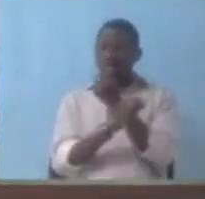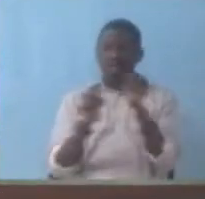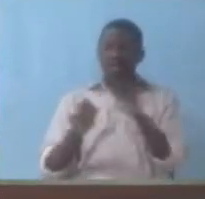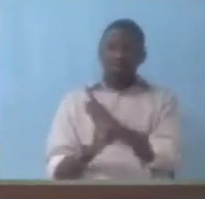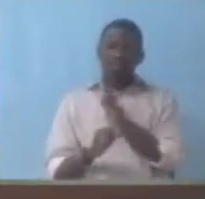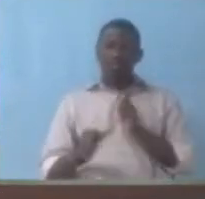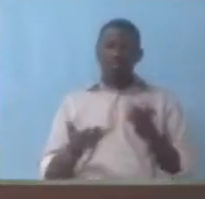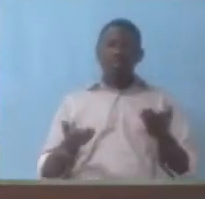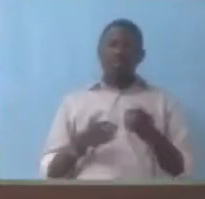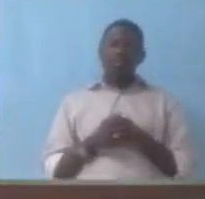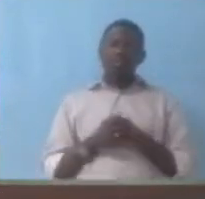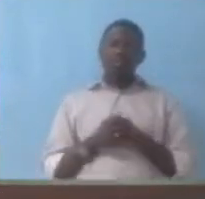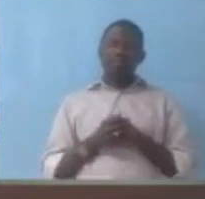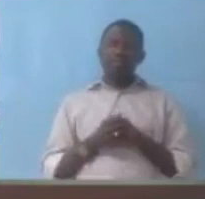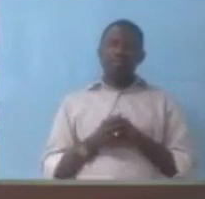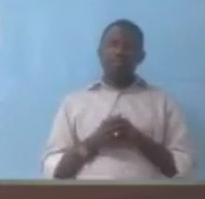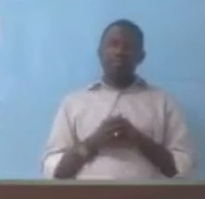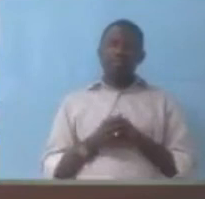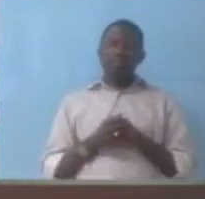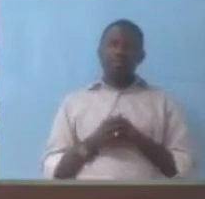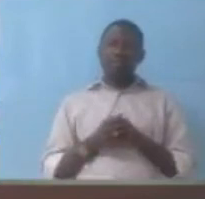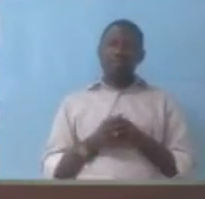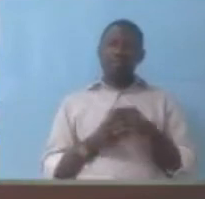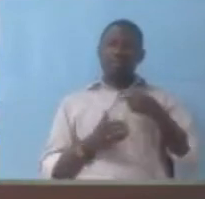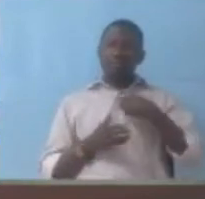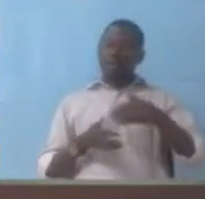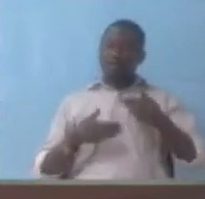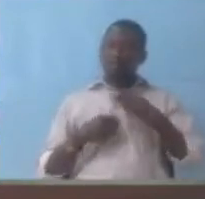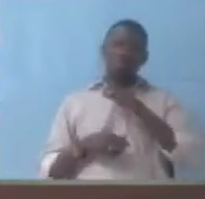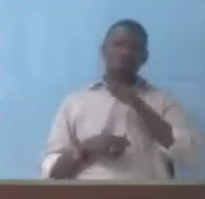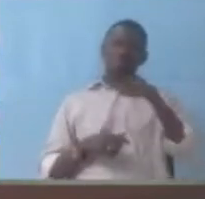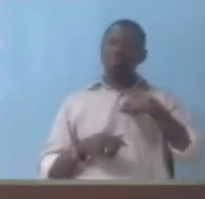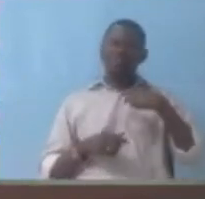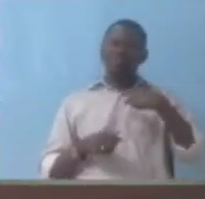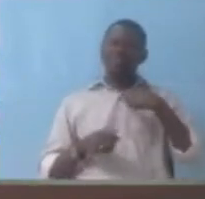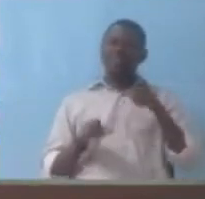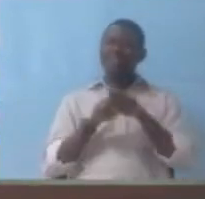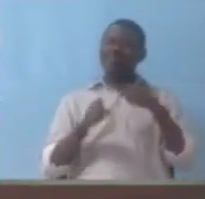I'm glad you are not me. Mol ma koi. Indeed.